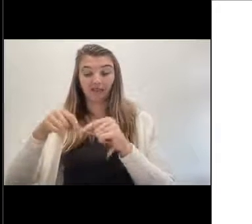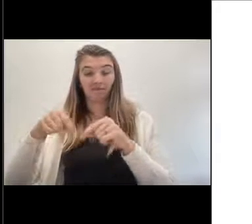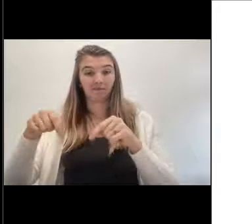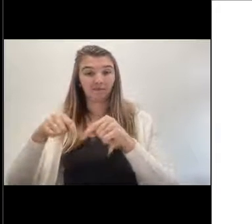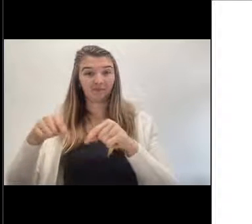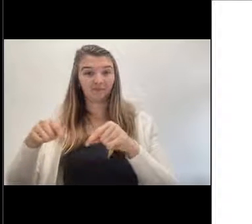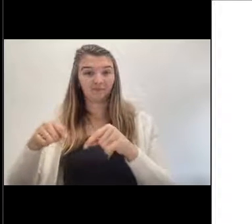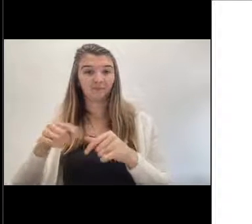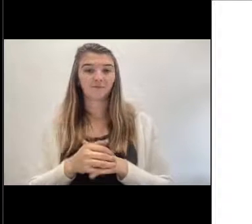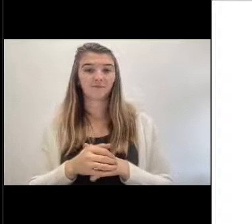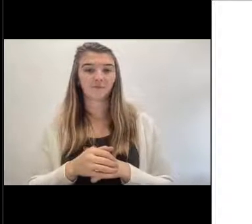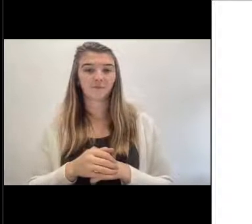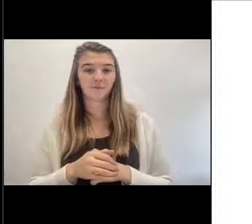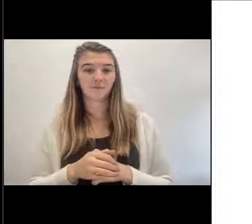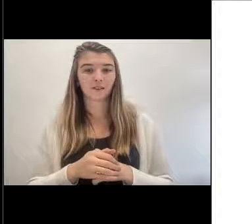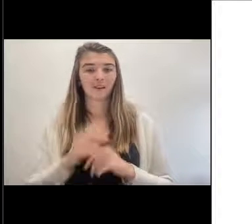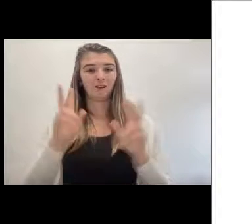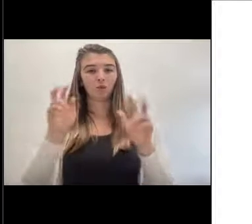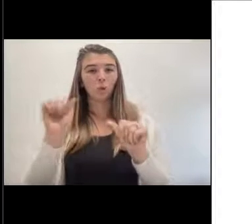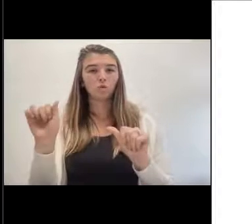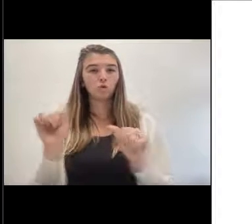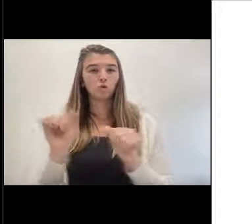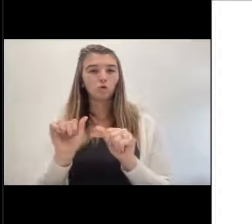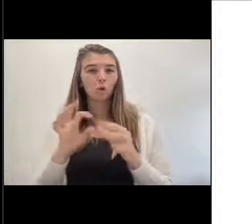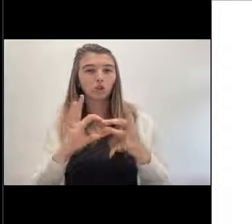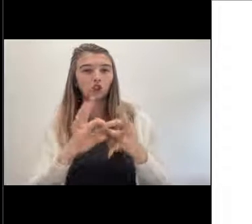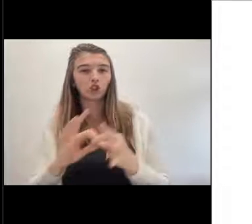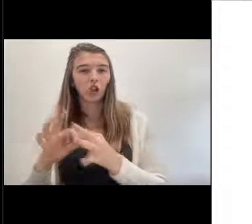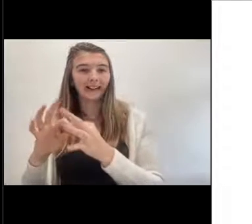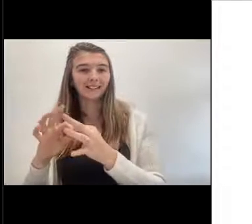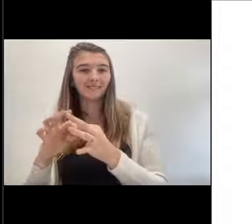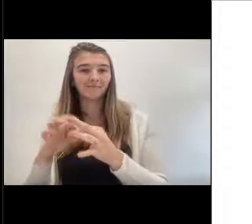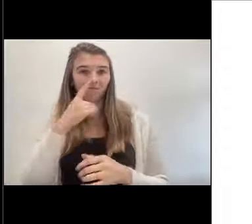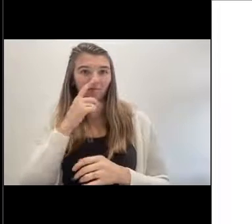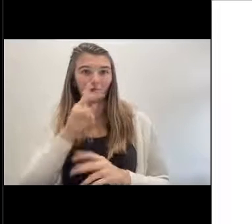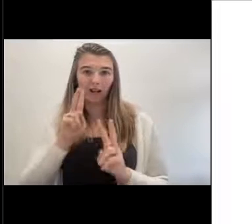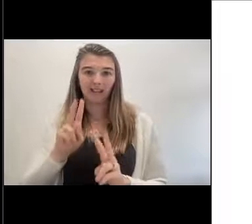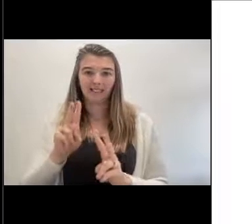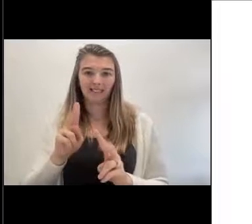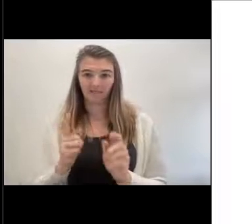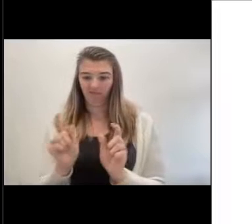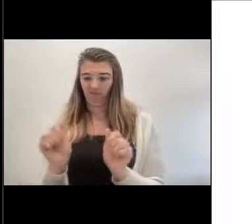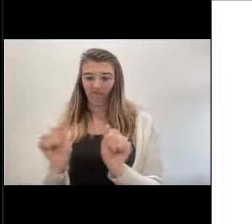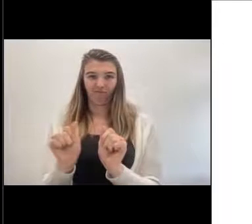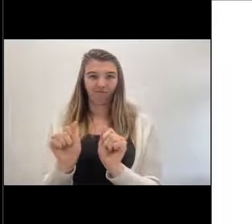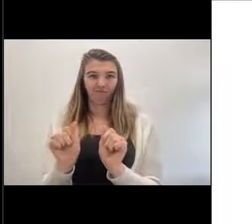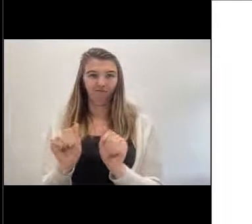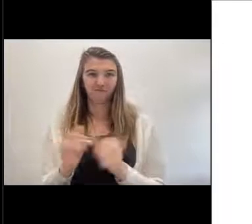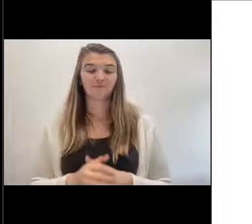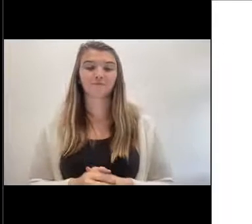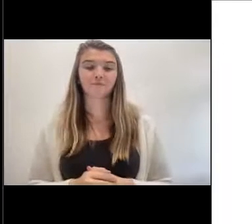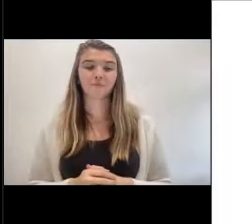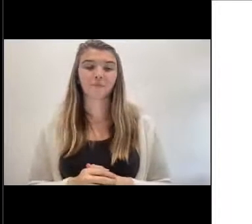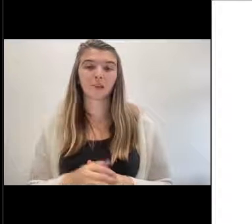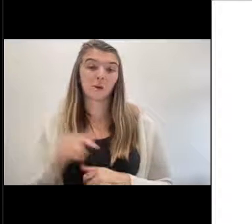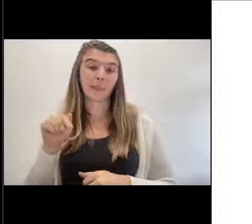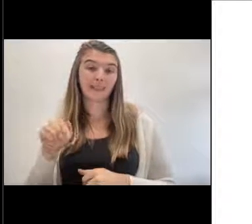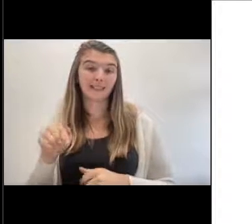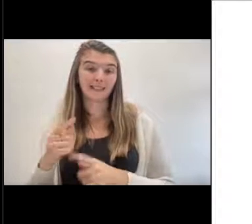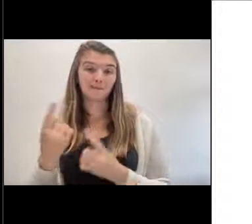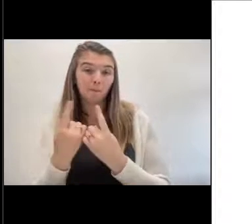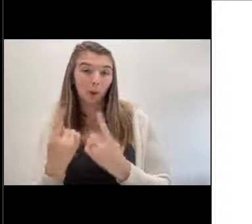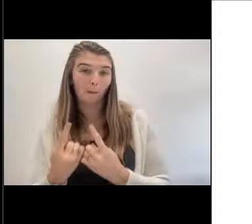polyhydroxyalkanoates. Why are they called short-chain? Well, you can see this group here, it's only a methyl group. And these polymers would be more